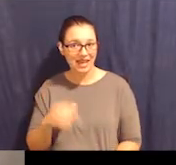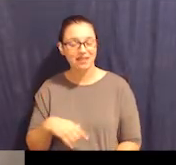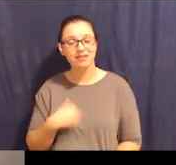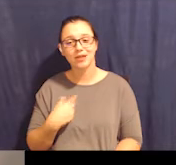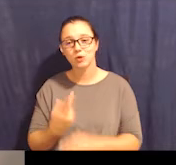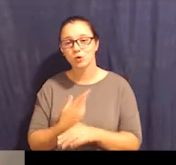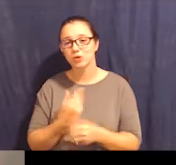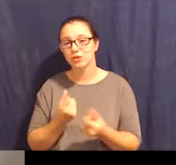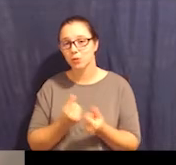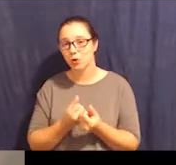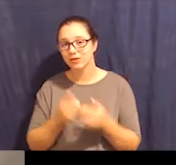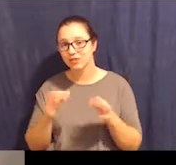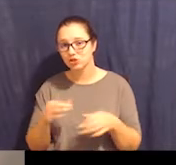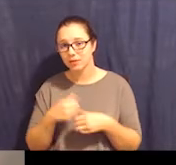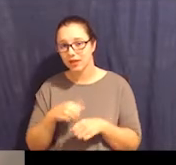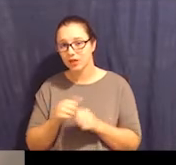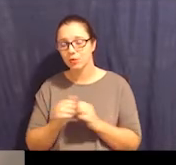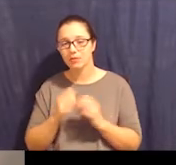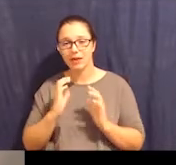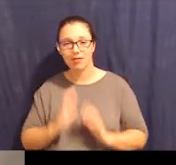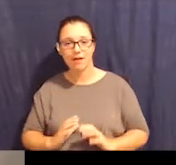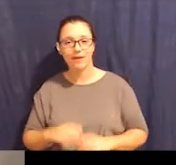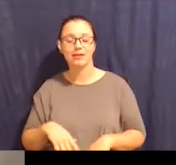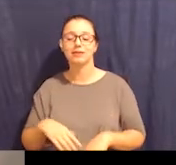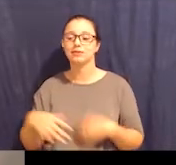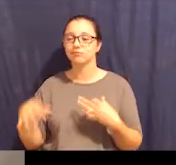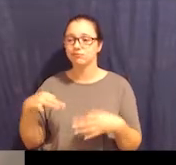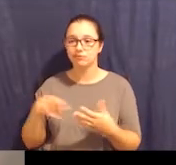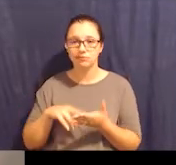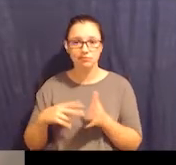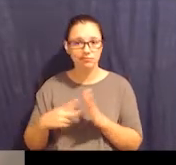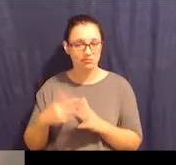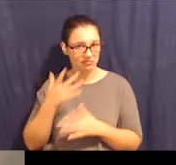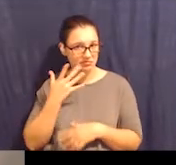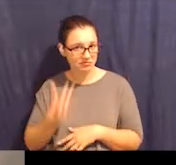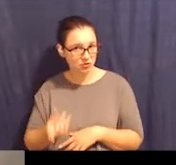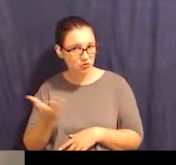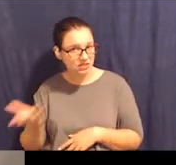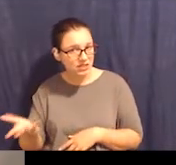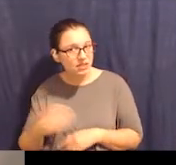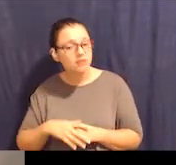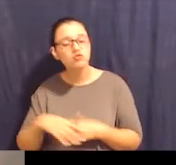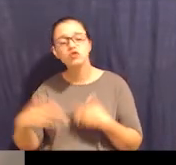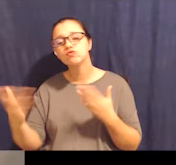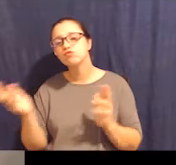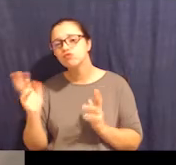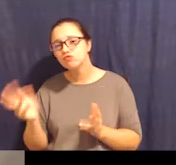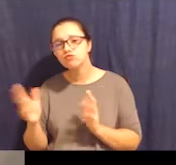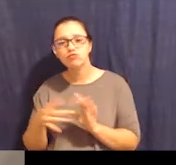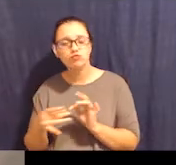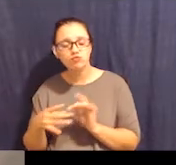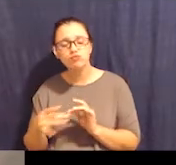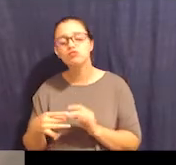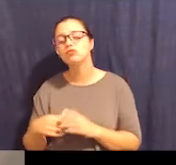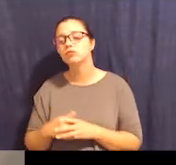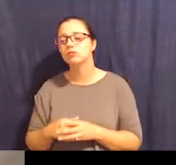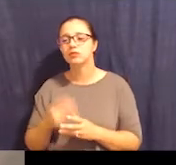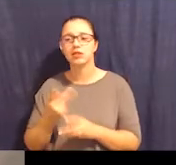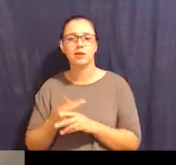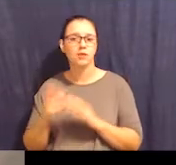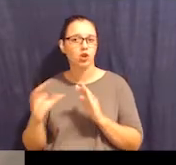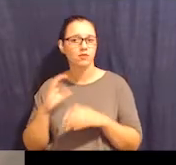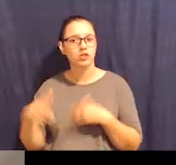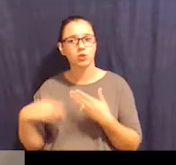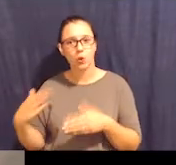Isn't that interesting? And kind of just, just sort of talking, keeping the conversation flowing. And my client was sort of intently watching me. And then eventually